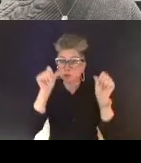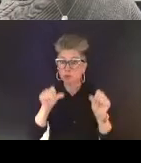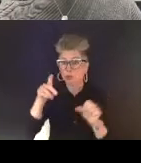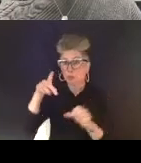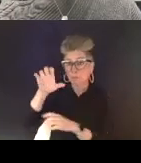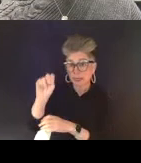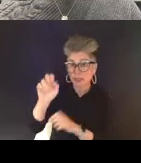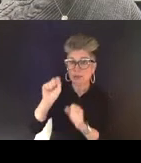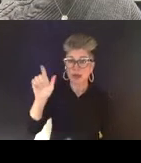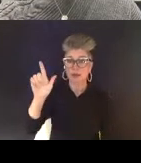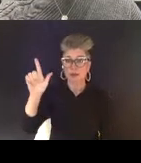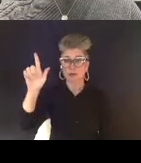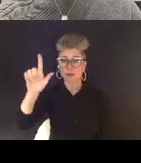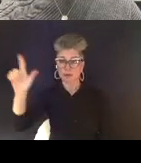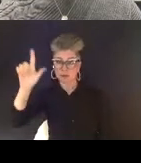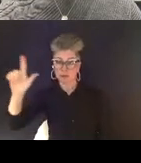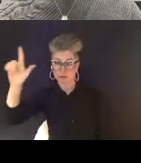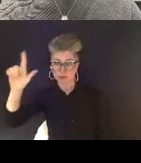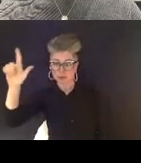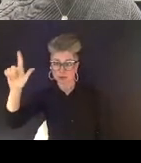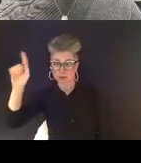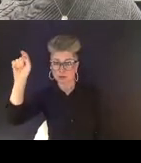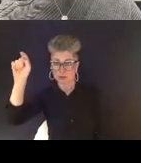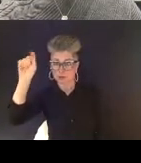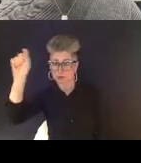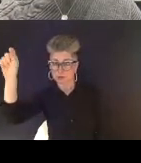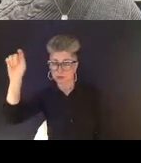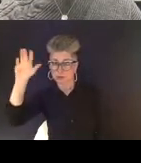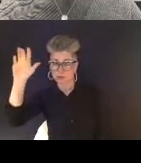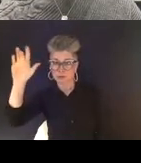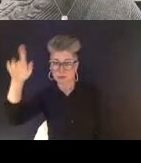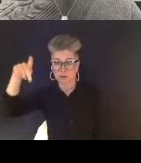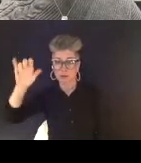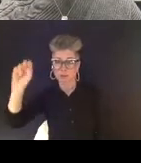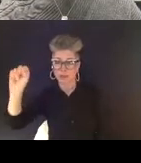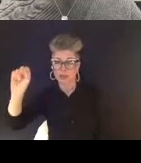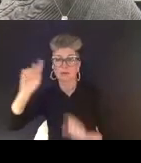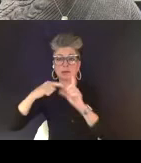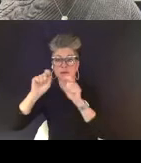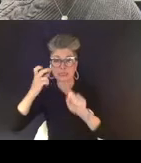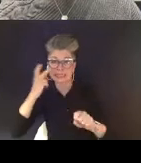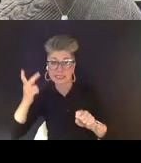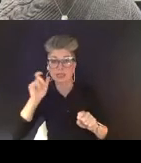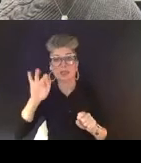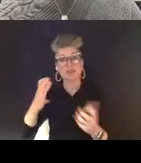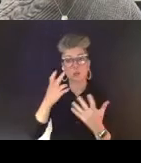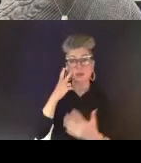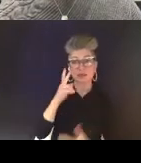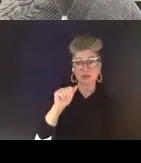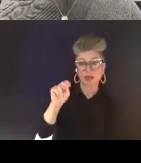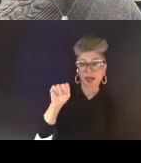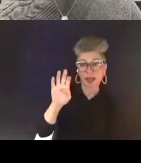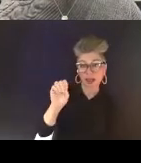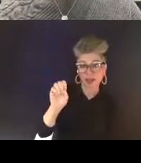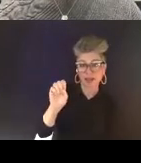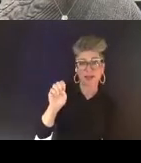to hover over their image and click pin so that you can always see them. Or if you want to see Annie all the time, you can pin